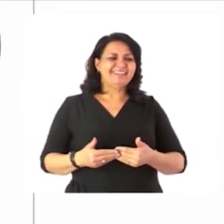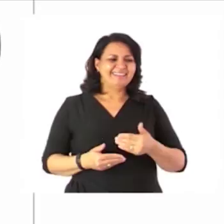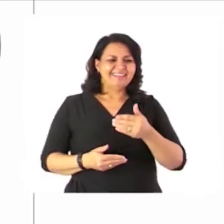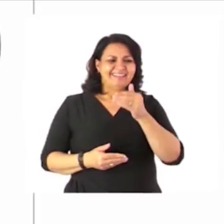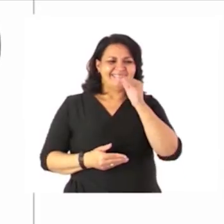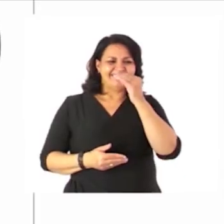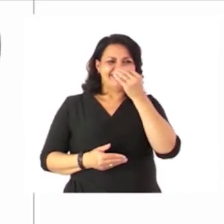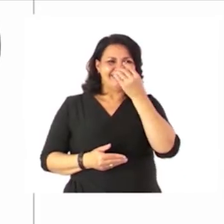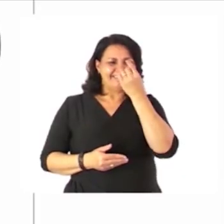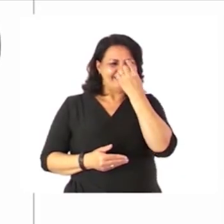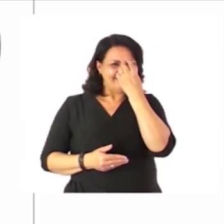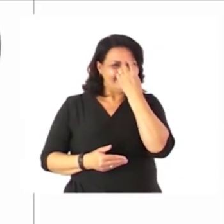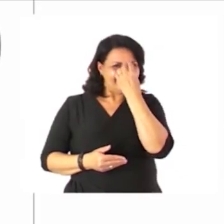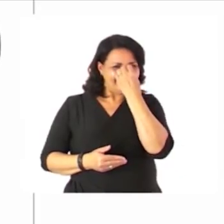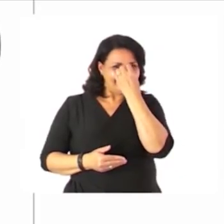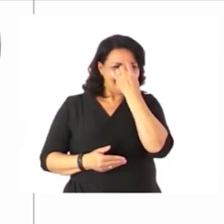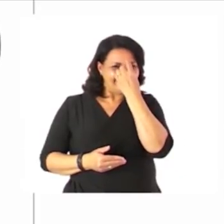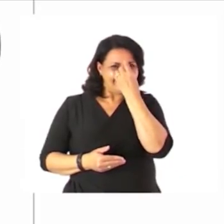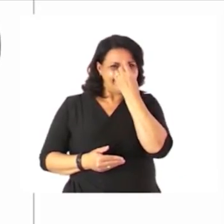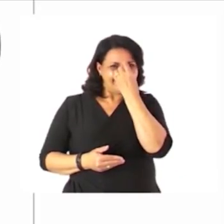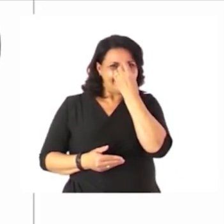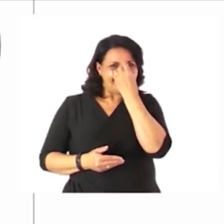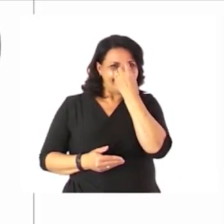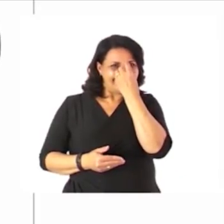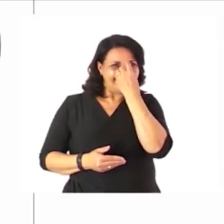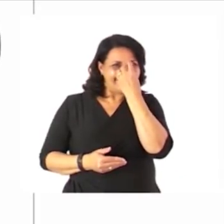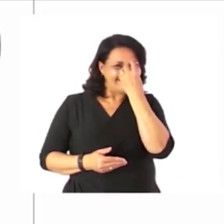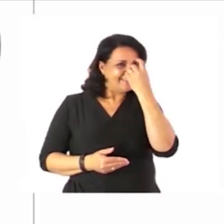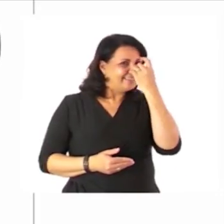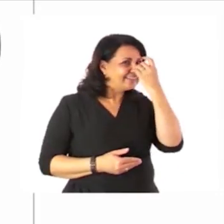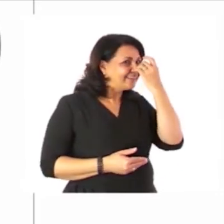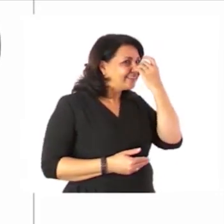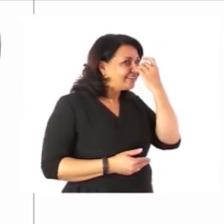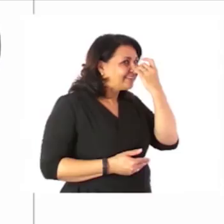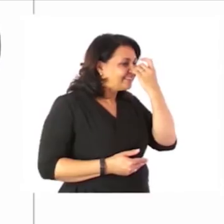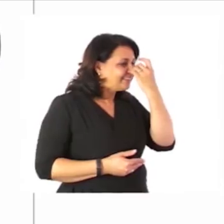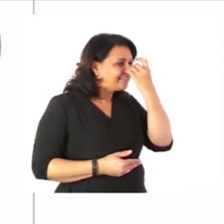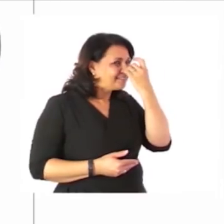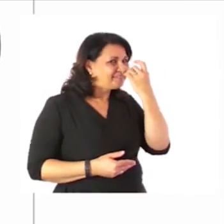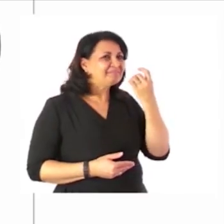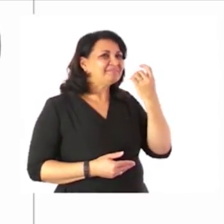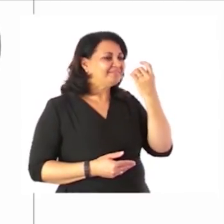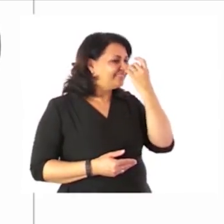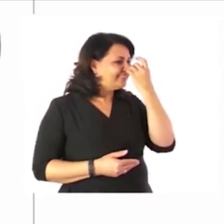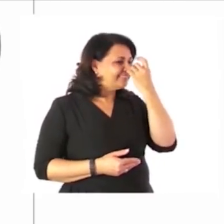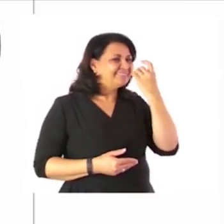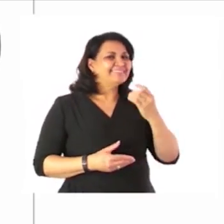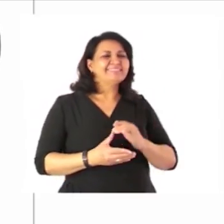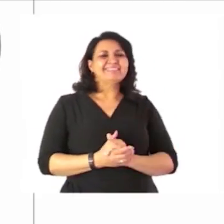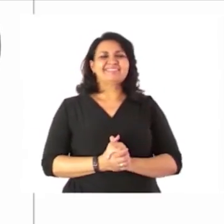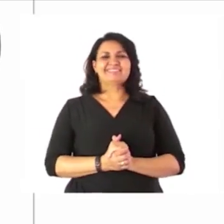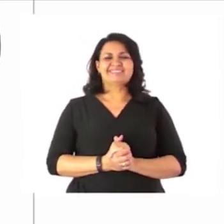cute even a friendly rhino we need to look after our rhinos yes well done